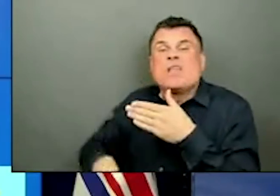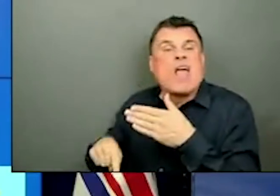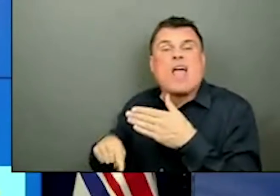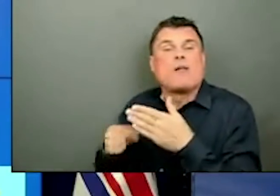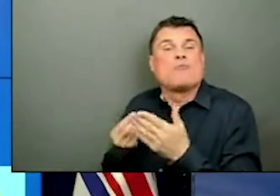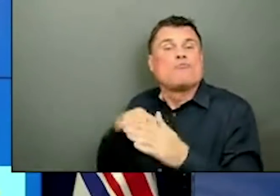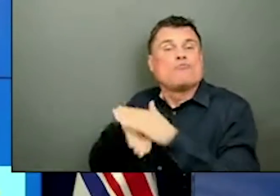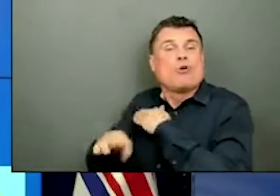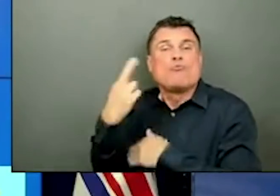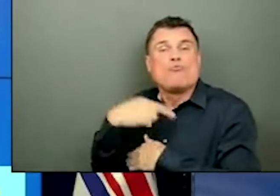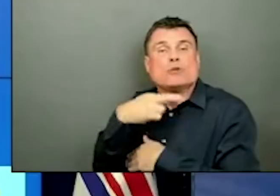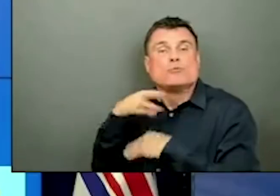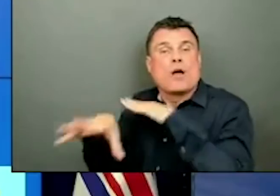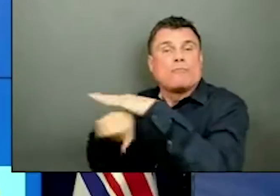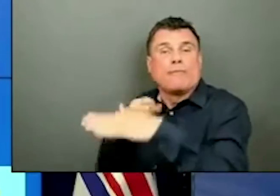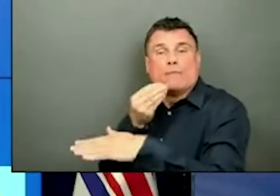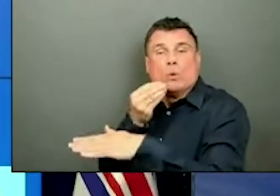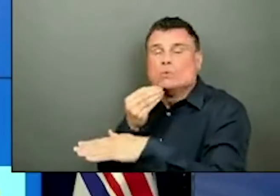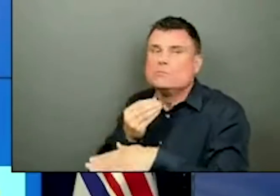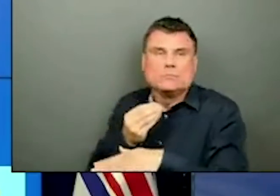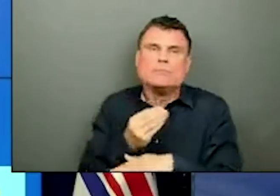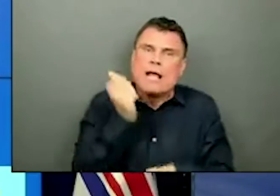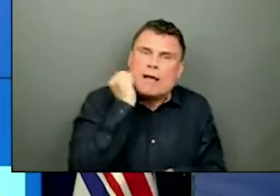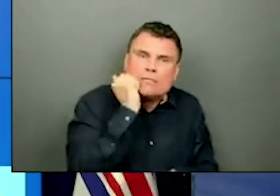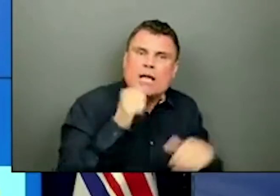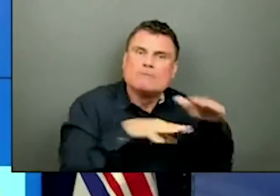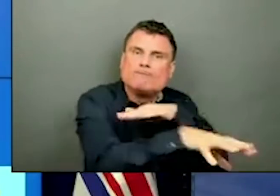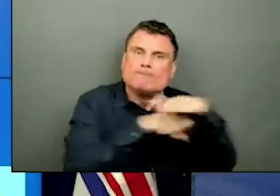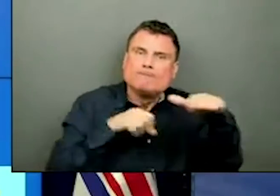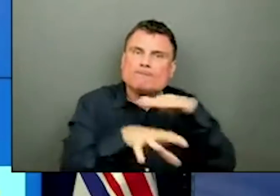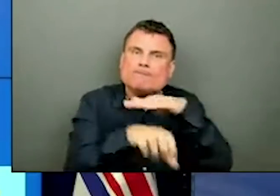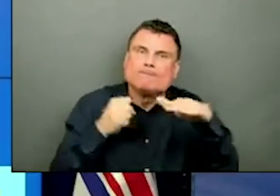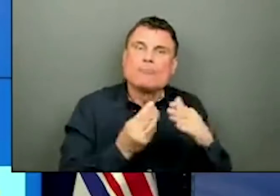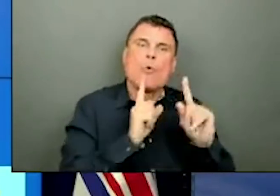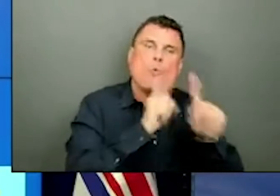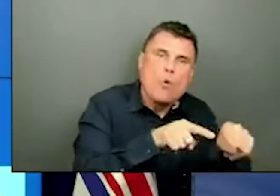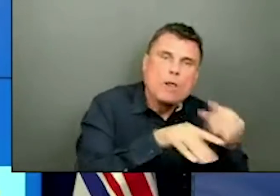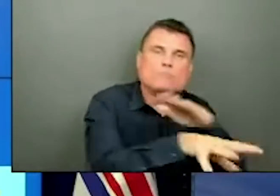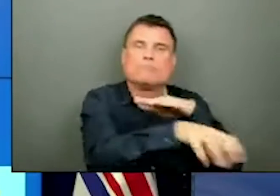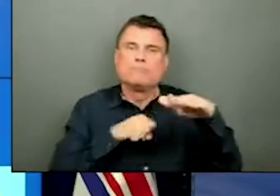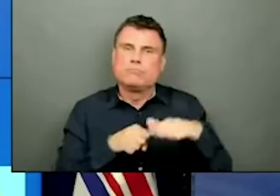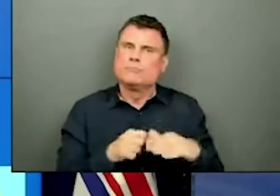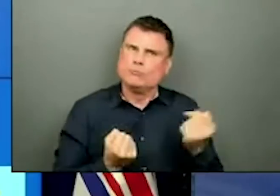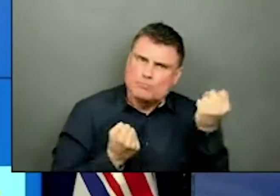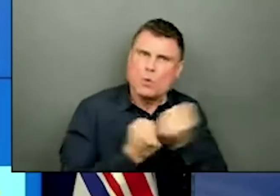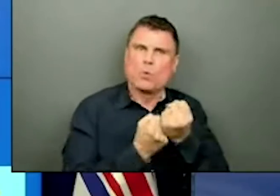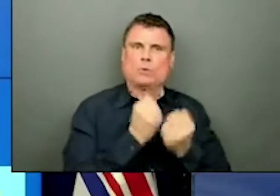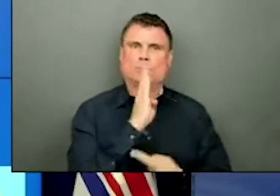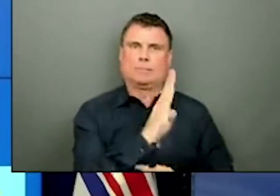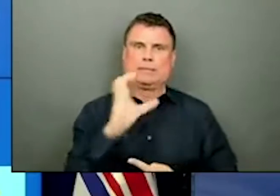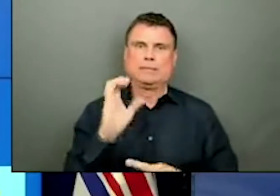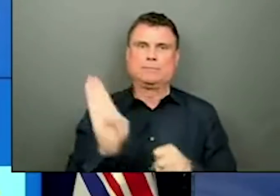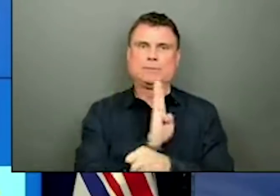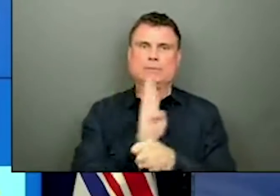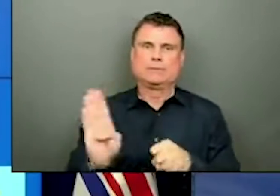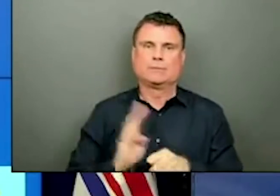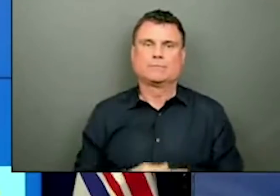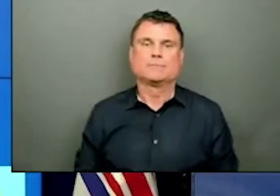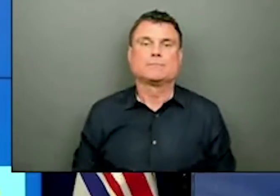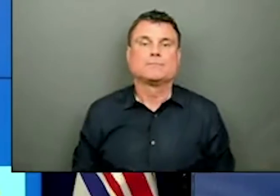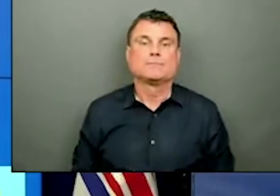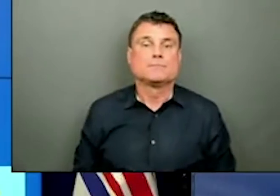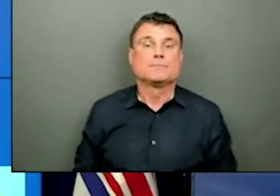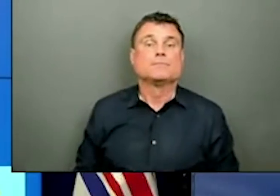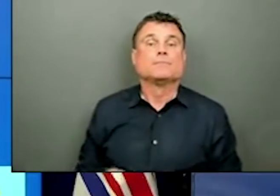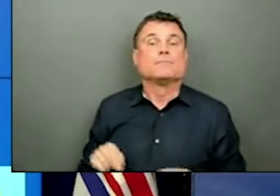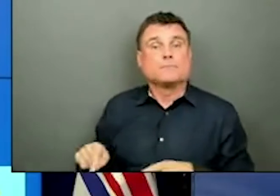I'm happy to take any questions from reporters. Thank you very much, Minister. For the media on the line, please press